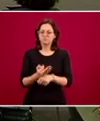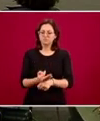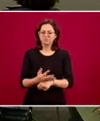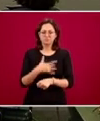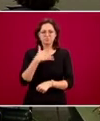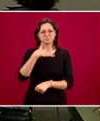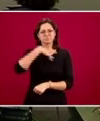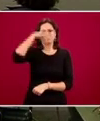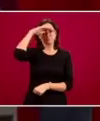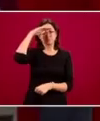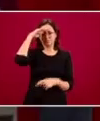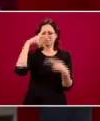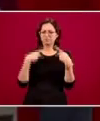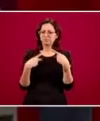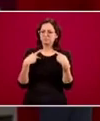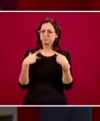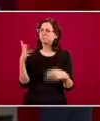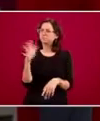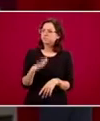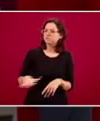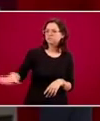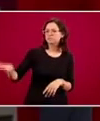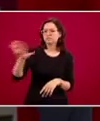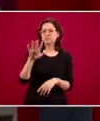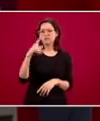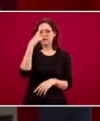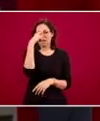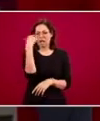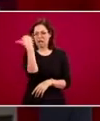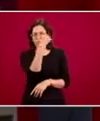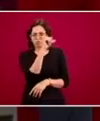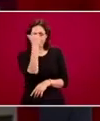saying. How can we present